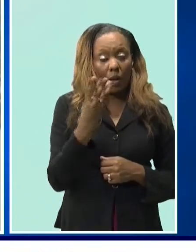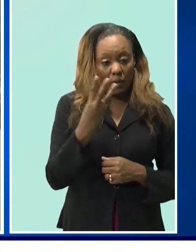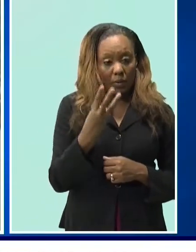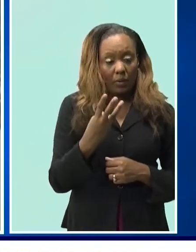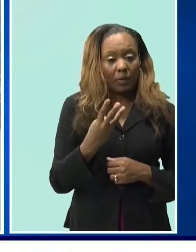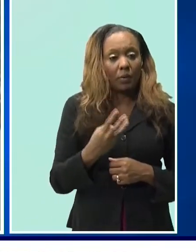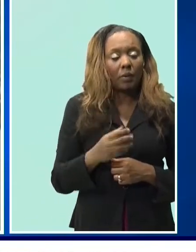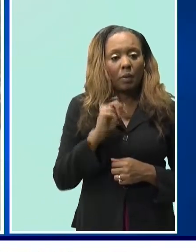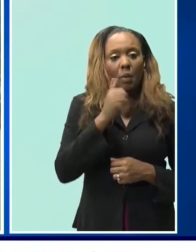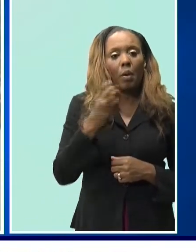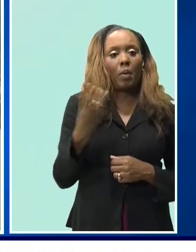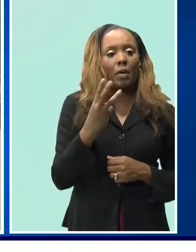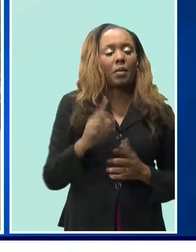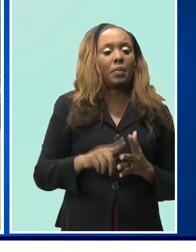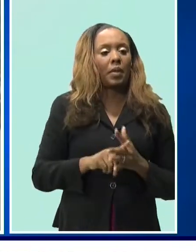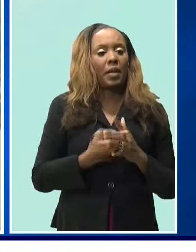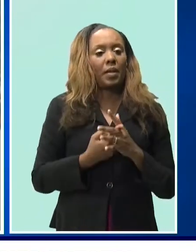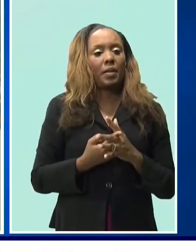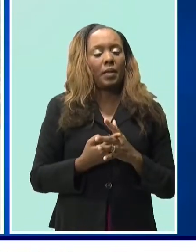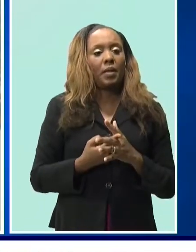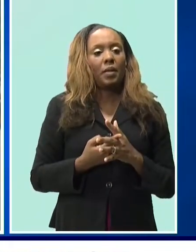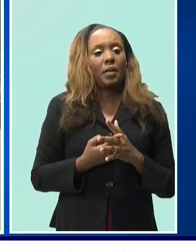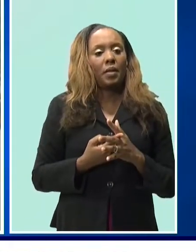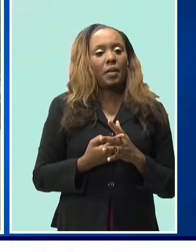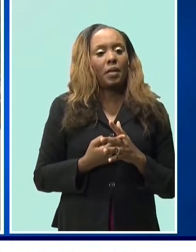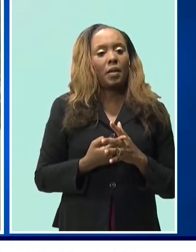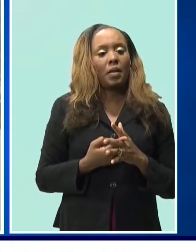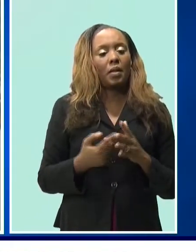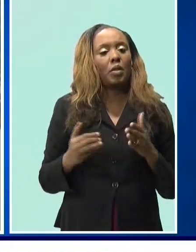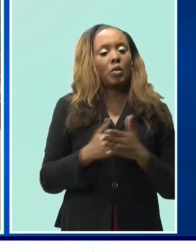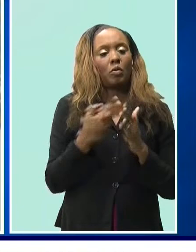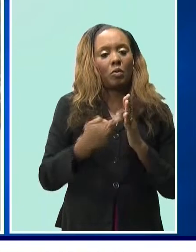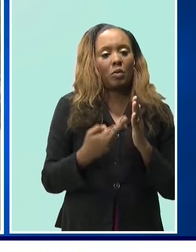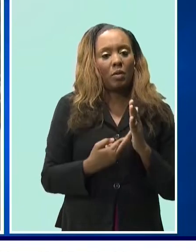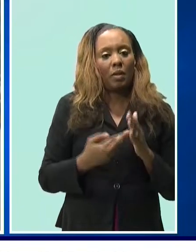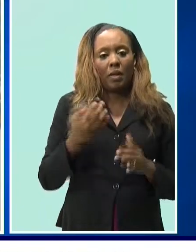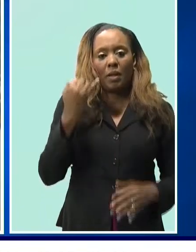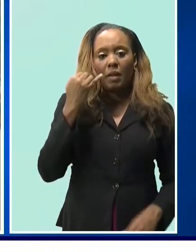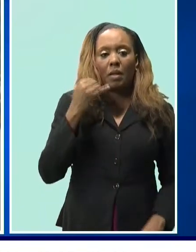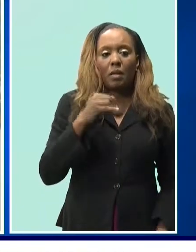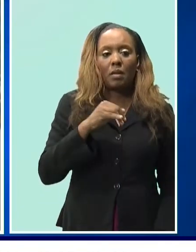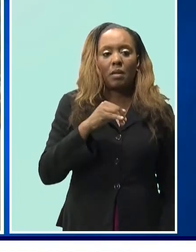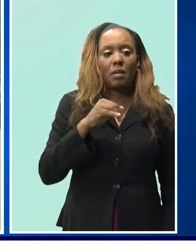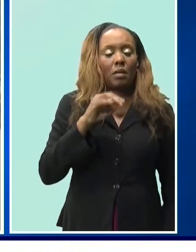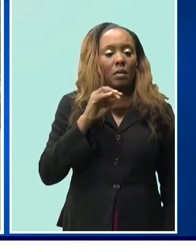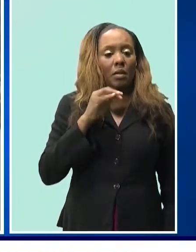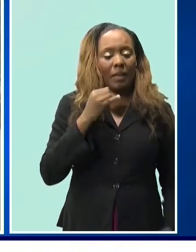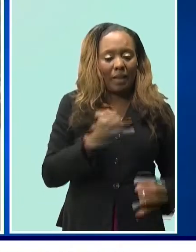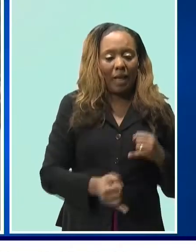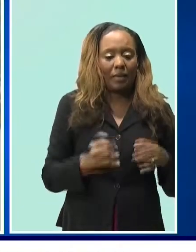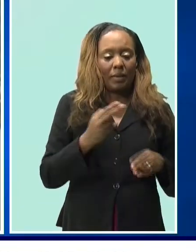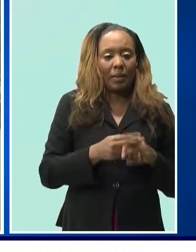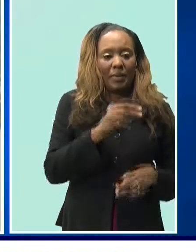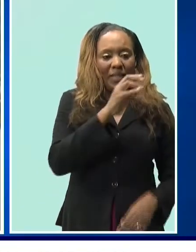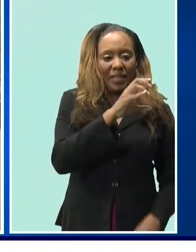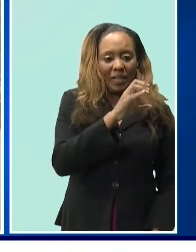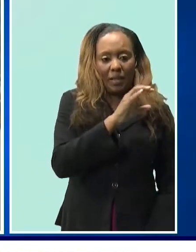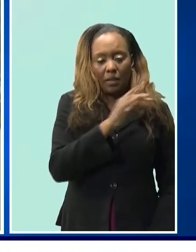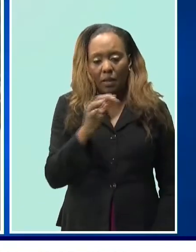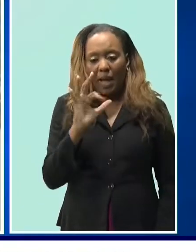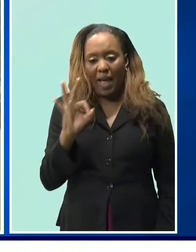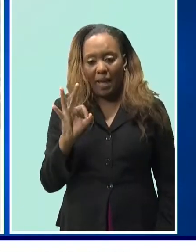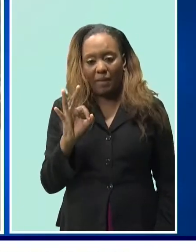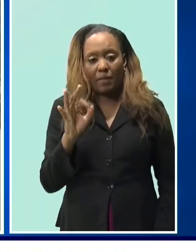the beginning of this new regime. If your surname is not C to F in the morning or S